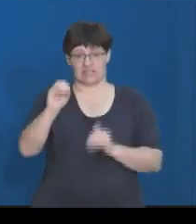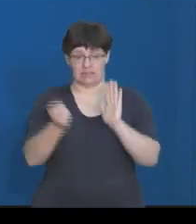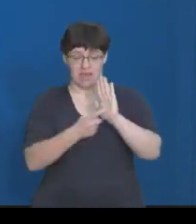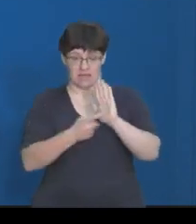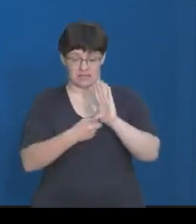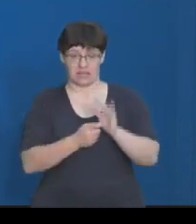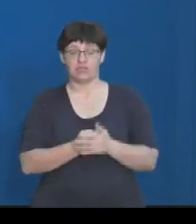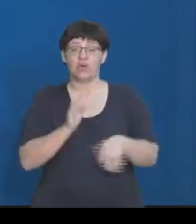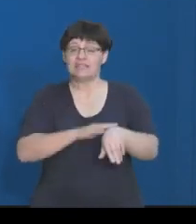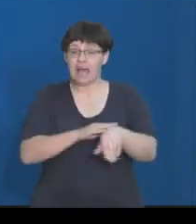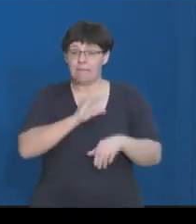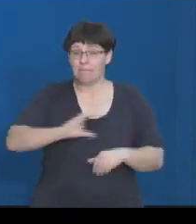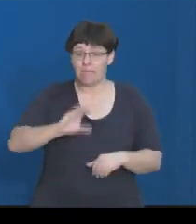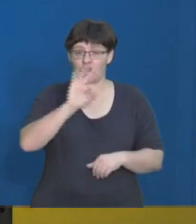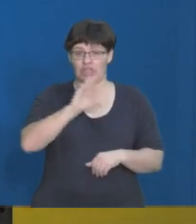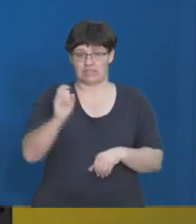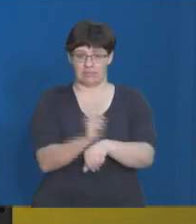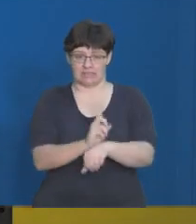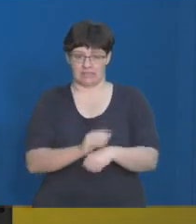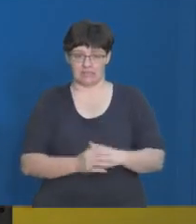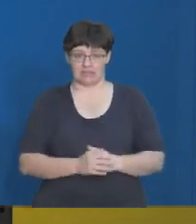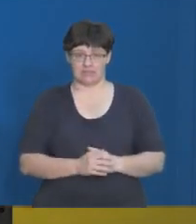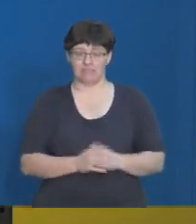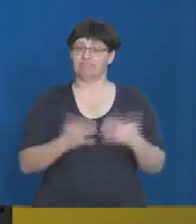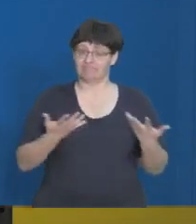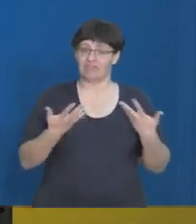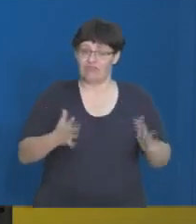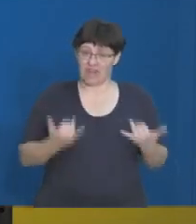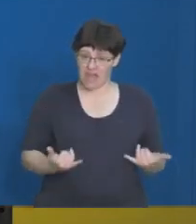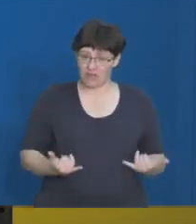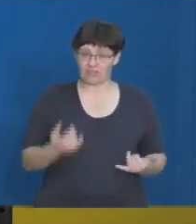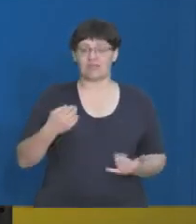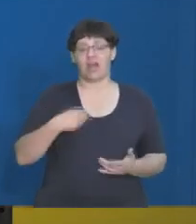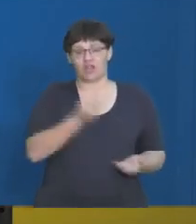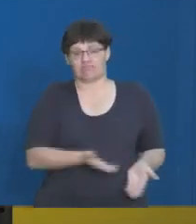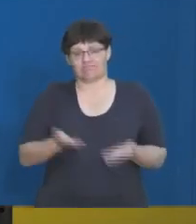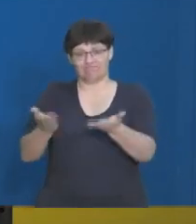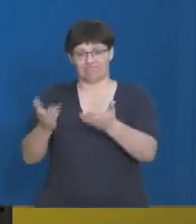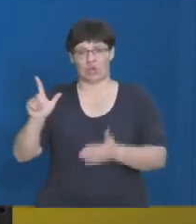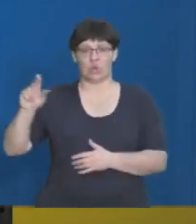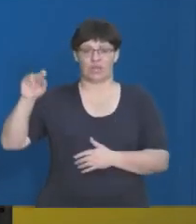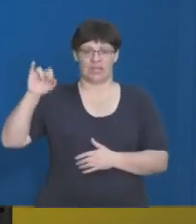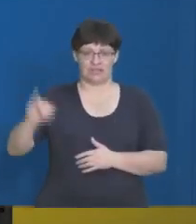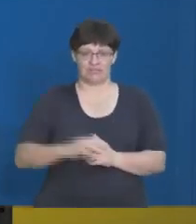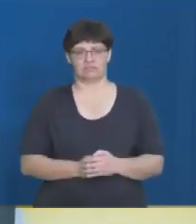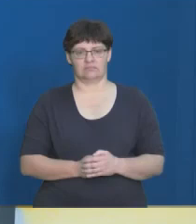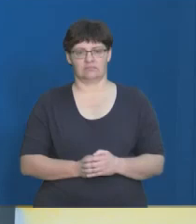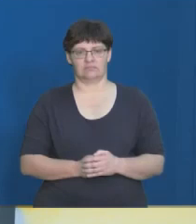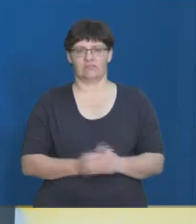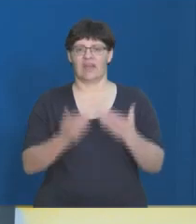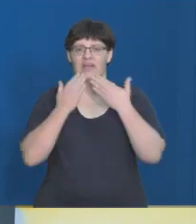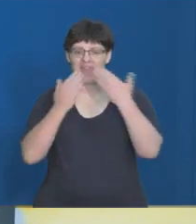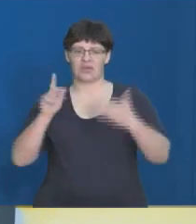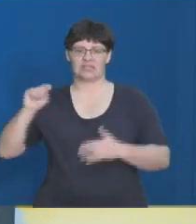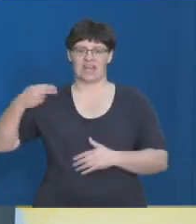limit is 30 minutes. Right, that's it for now, boys and girls. Let me hand over to Luni. Thank